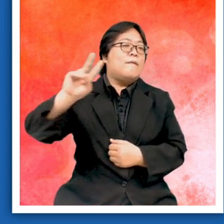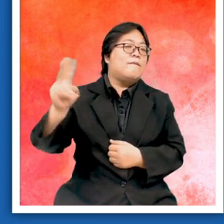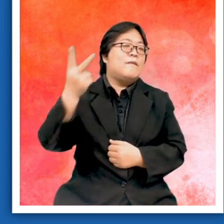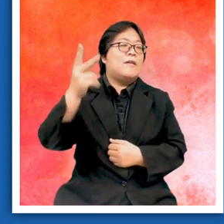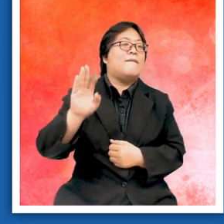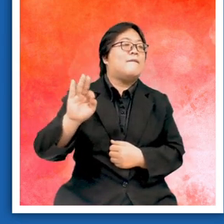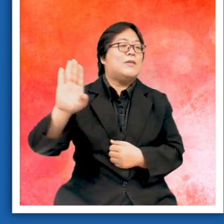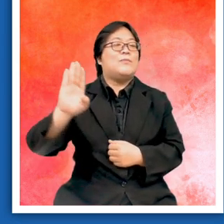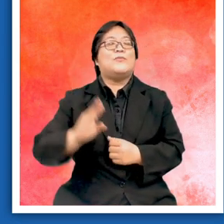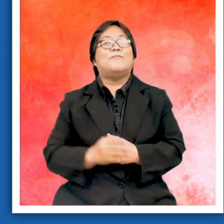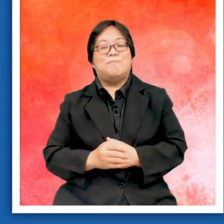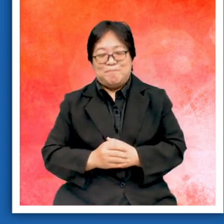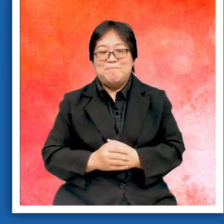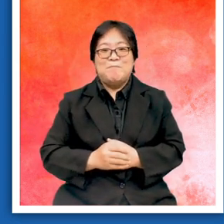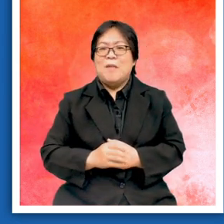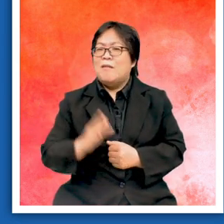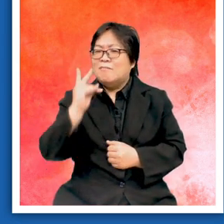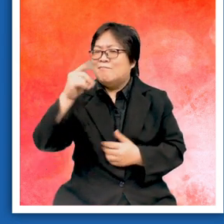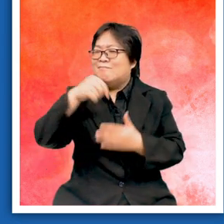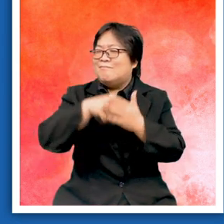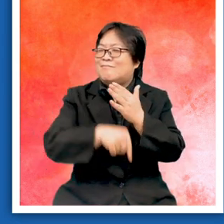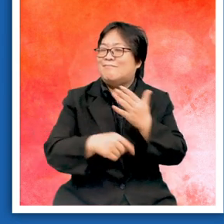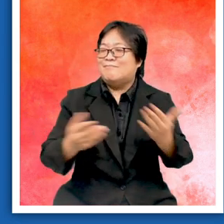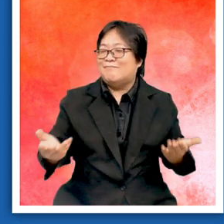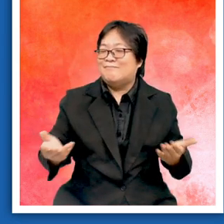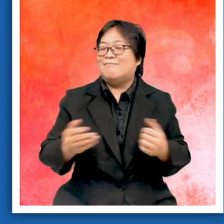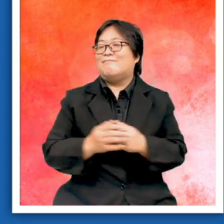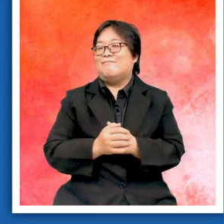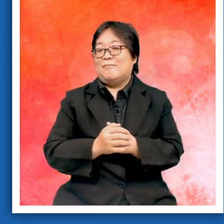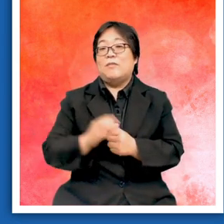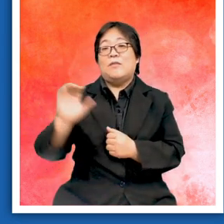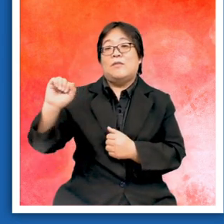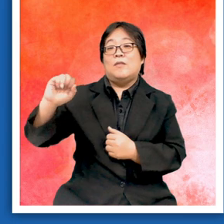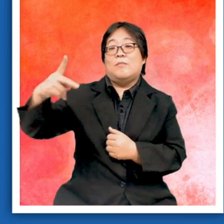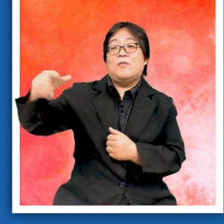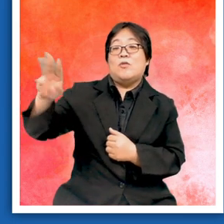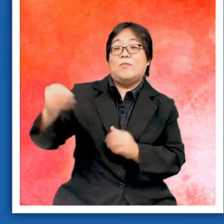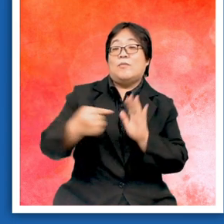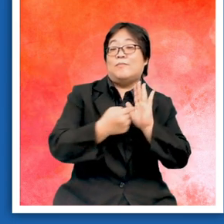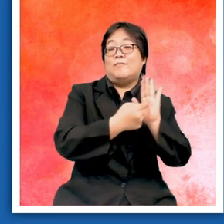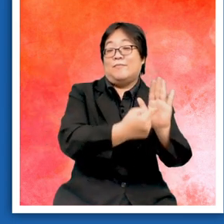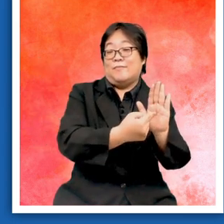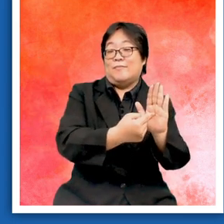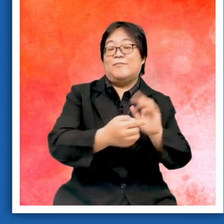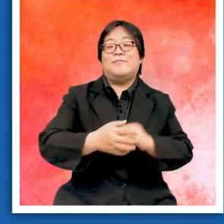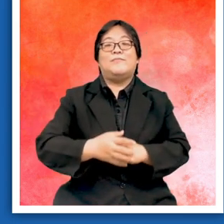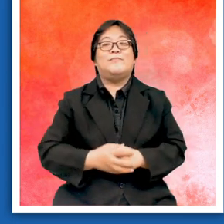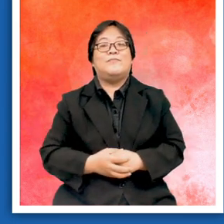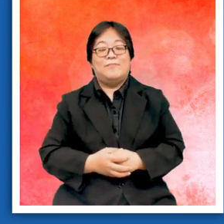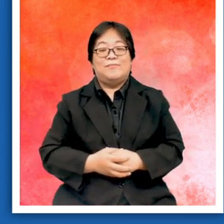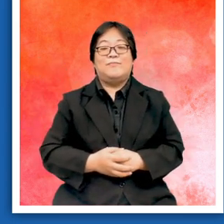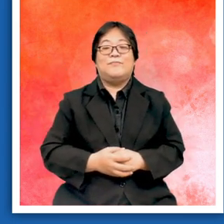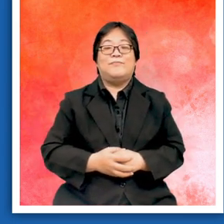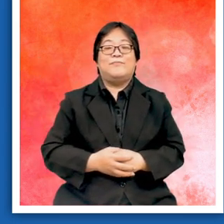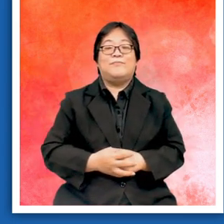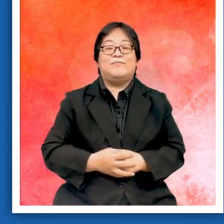Facebook. We will see further details in our Spectrum demo afterwards.